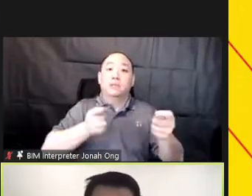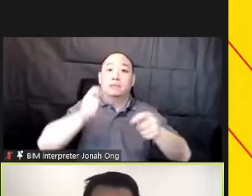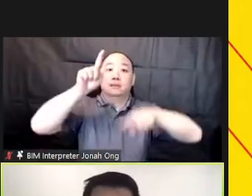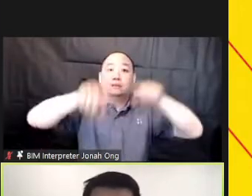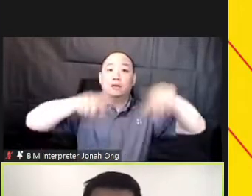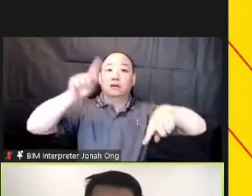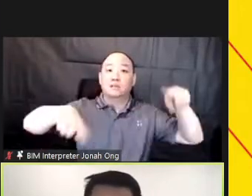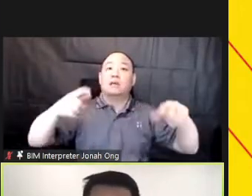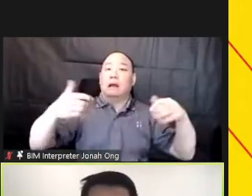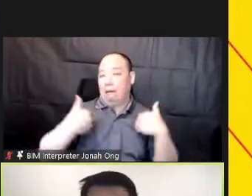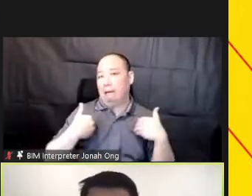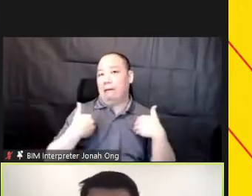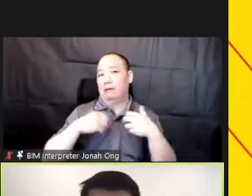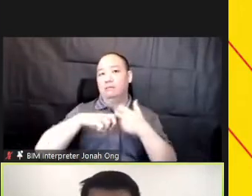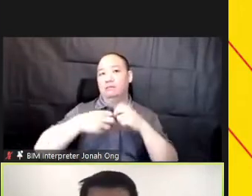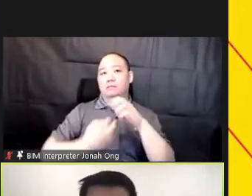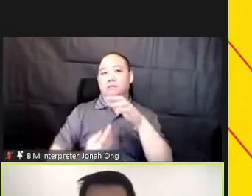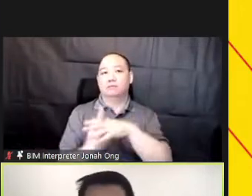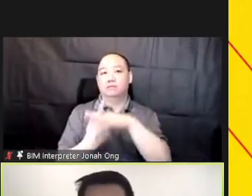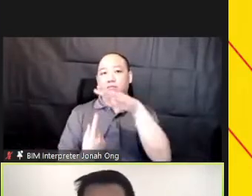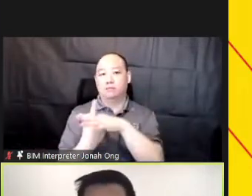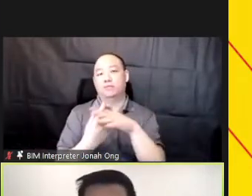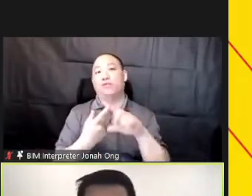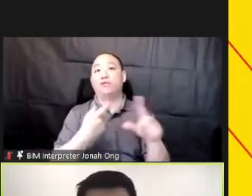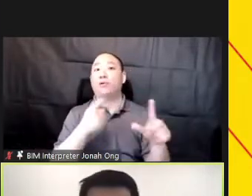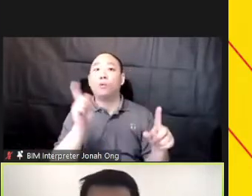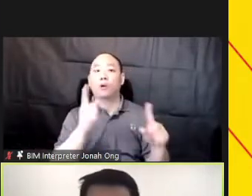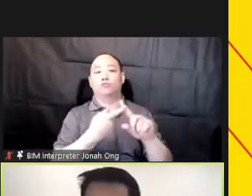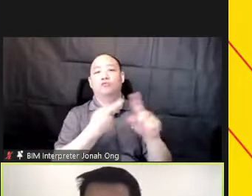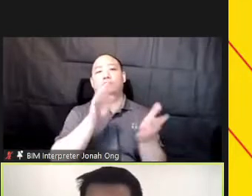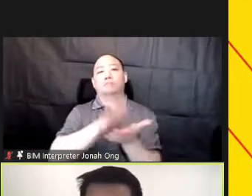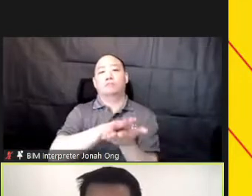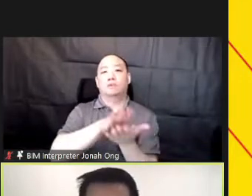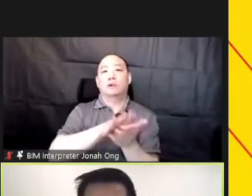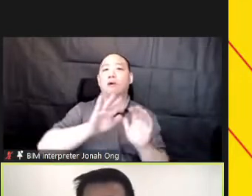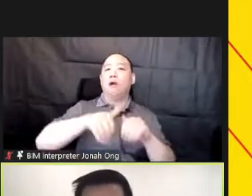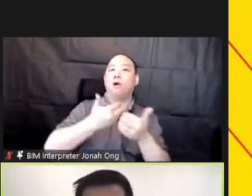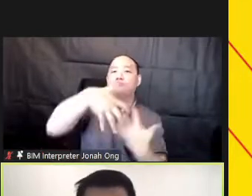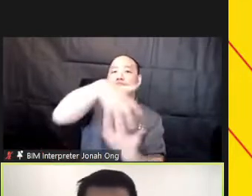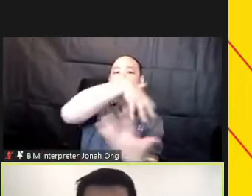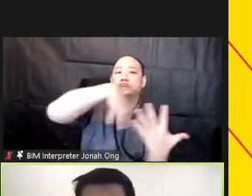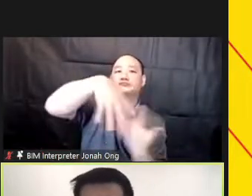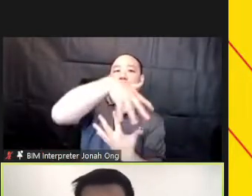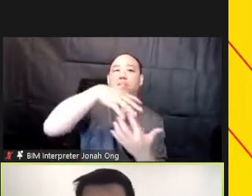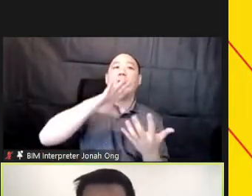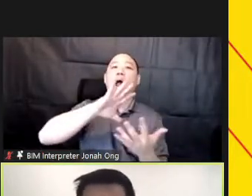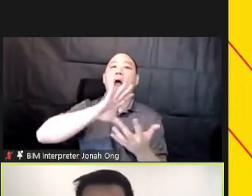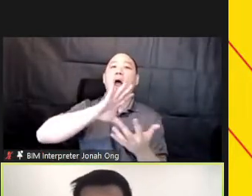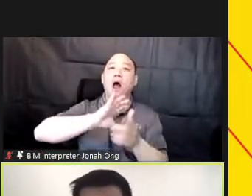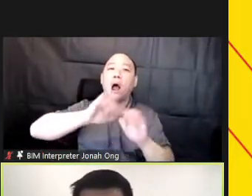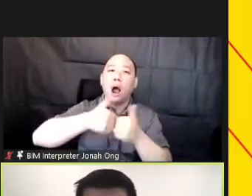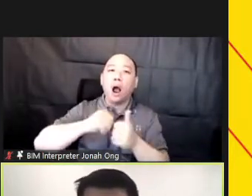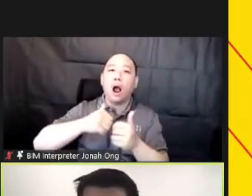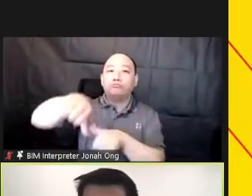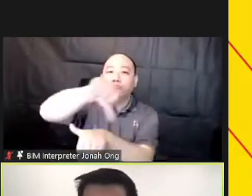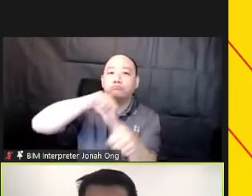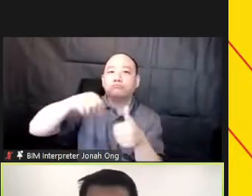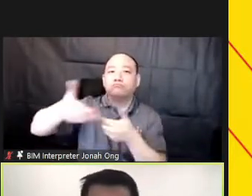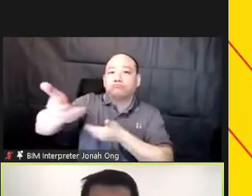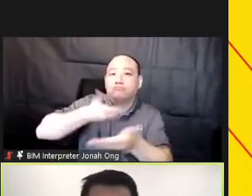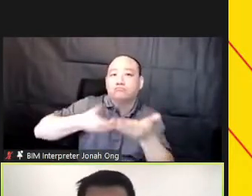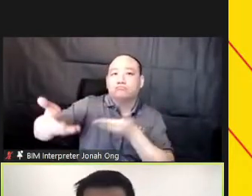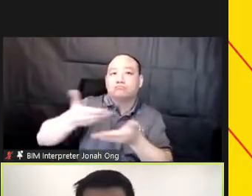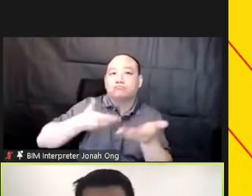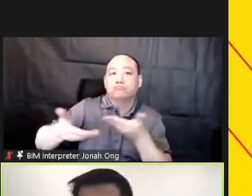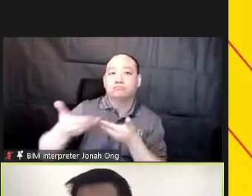that stems from our education system and how we interact with one another and what kinds of spaces we share with peers from different